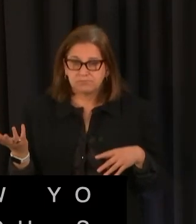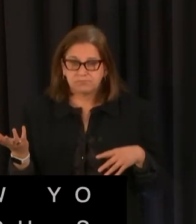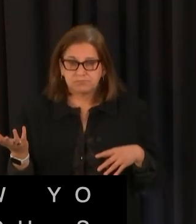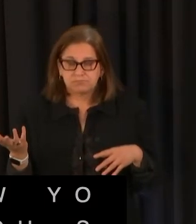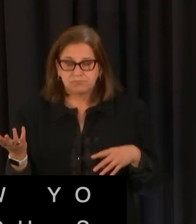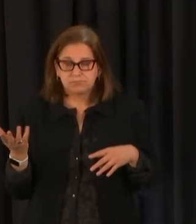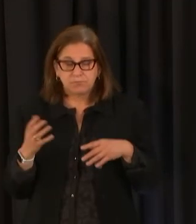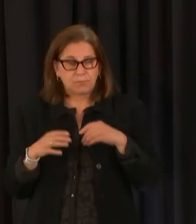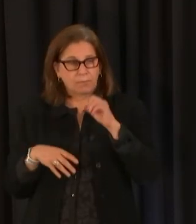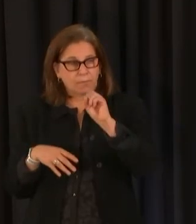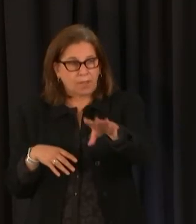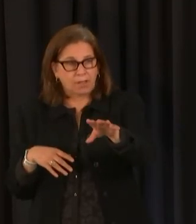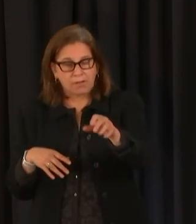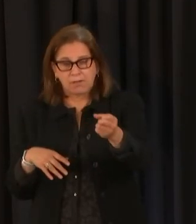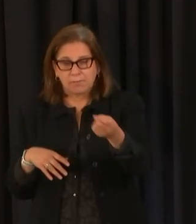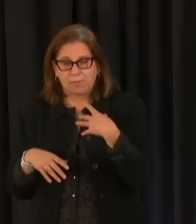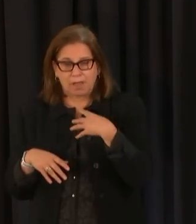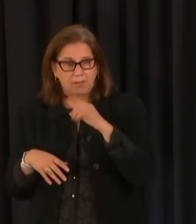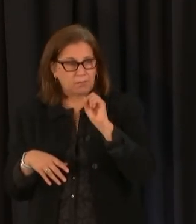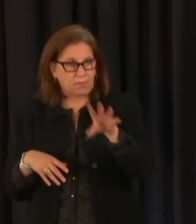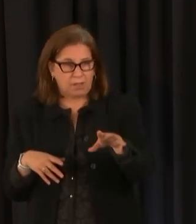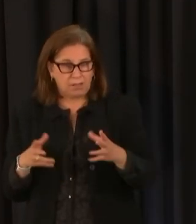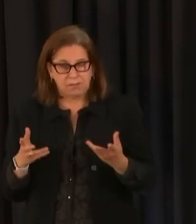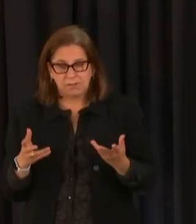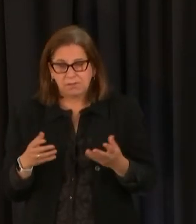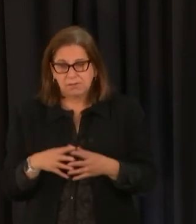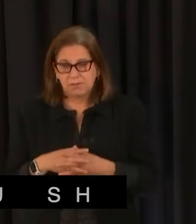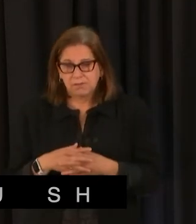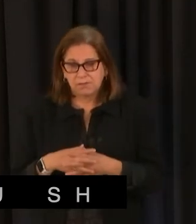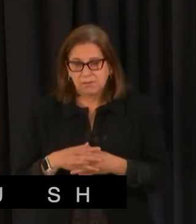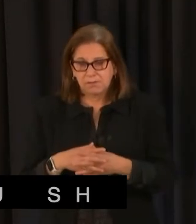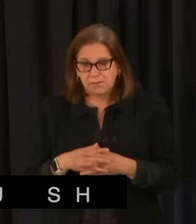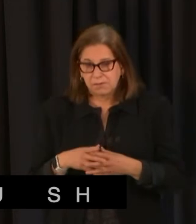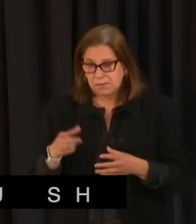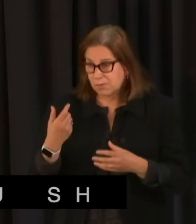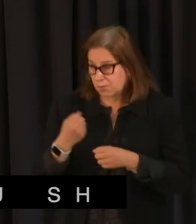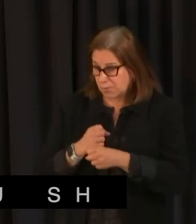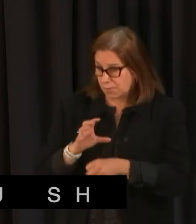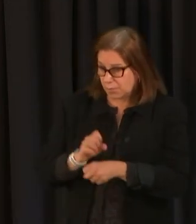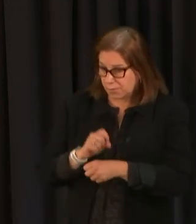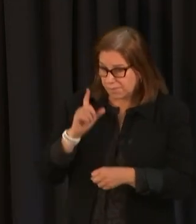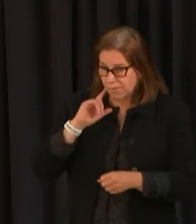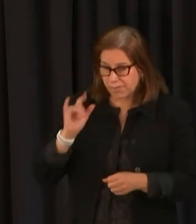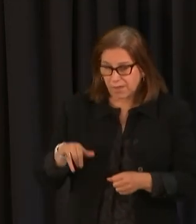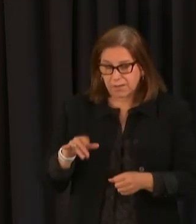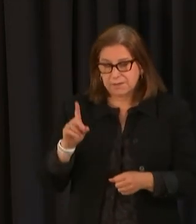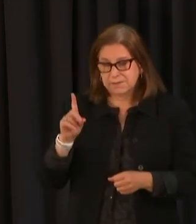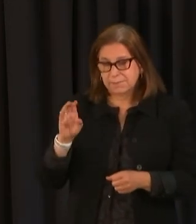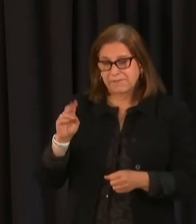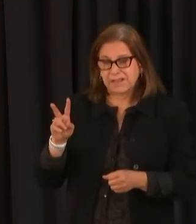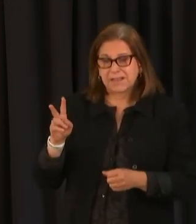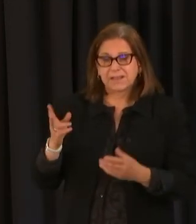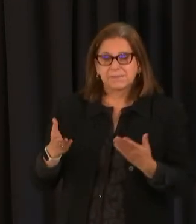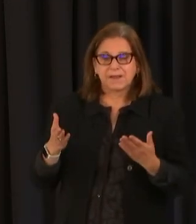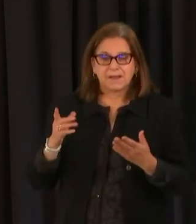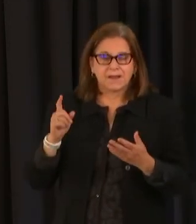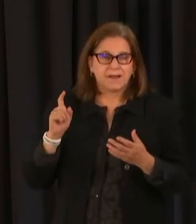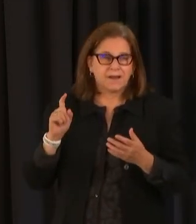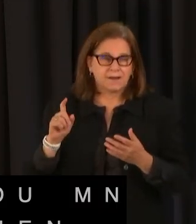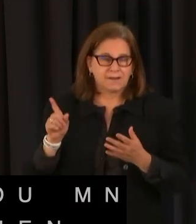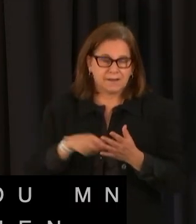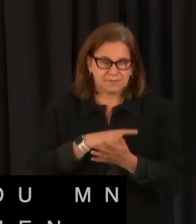by mail. And so, you know, if you make an appointment for that, then DMV may cancel that